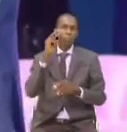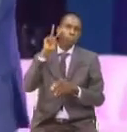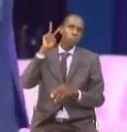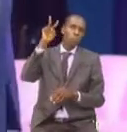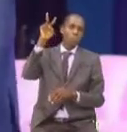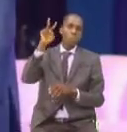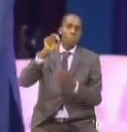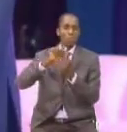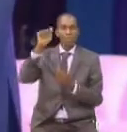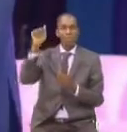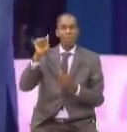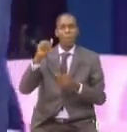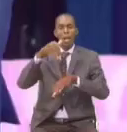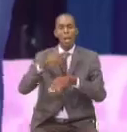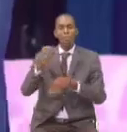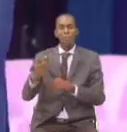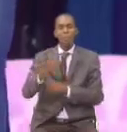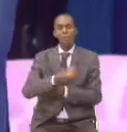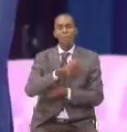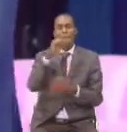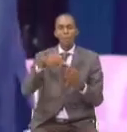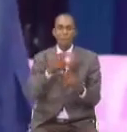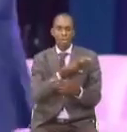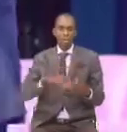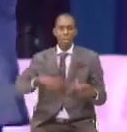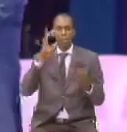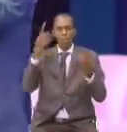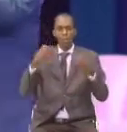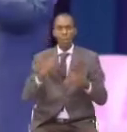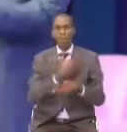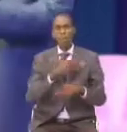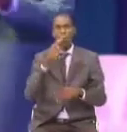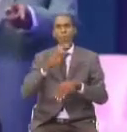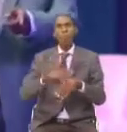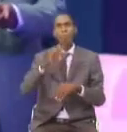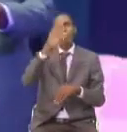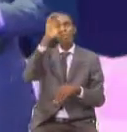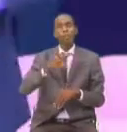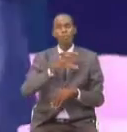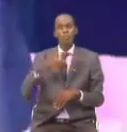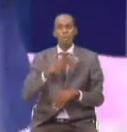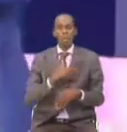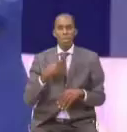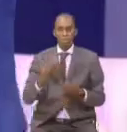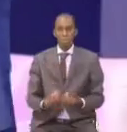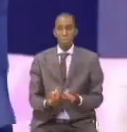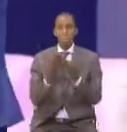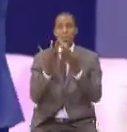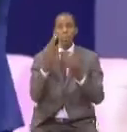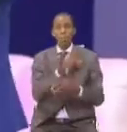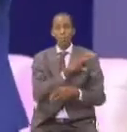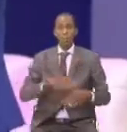day when Christ will come, and when he will be on the cross, and when the sacrifice of Christ on the cross